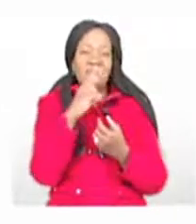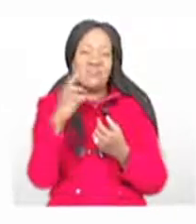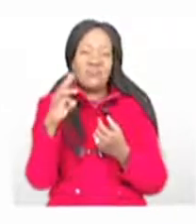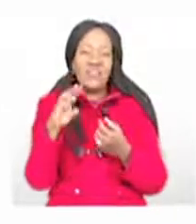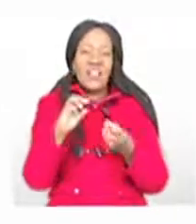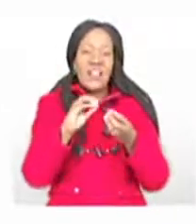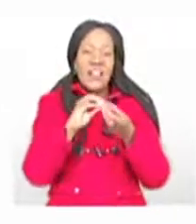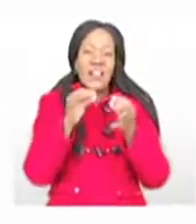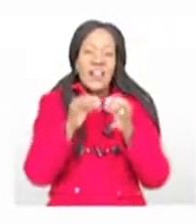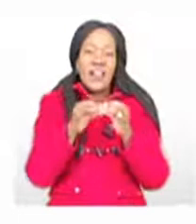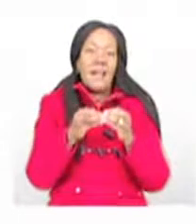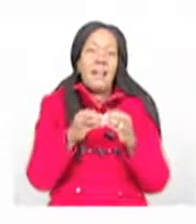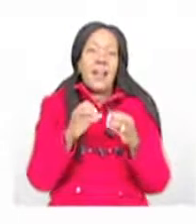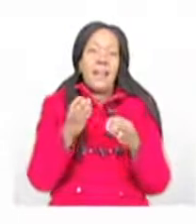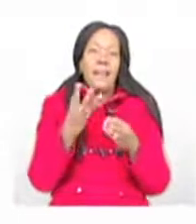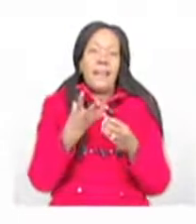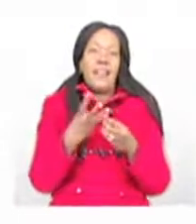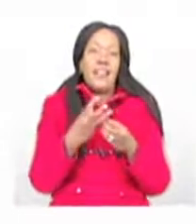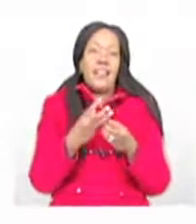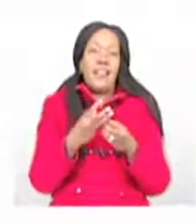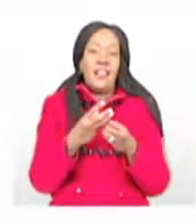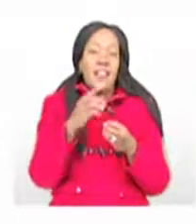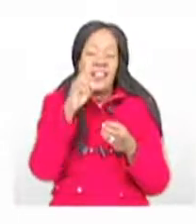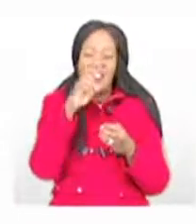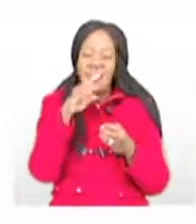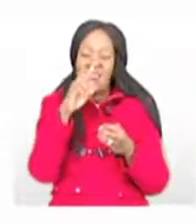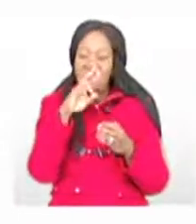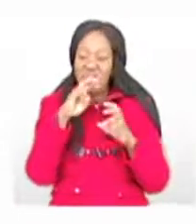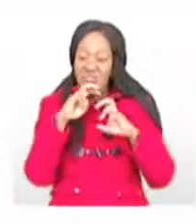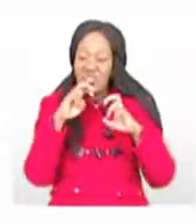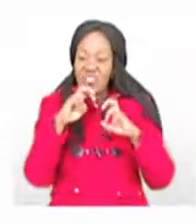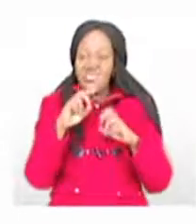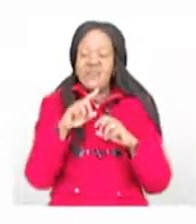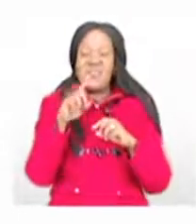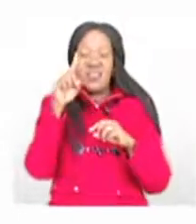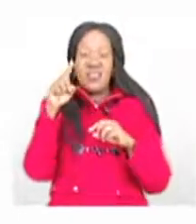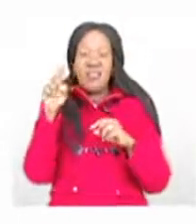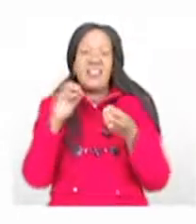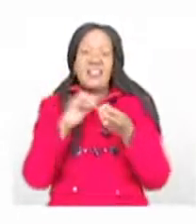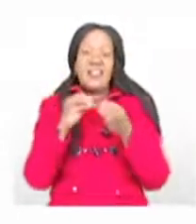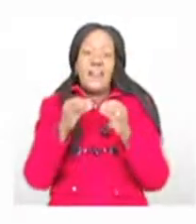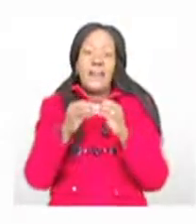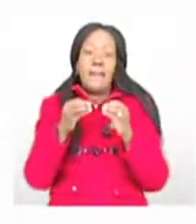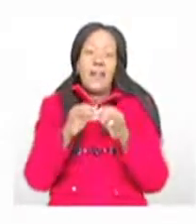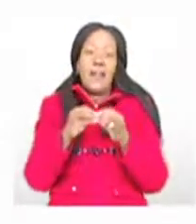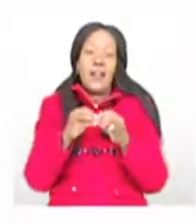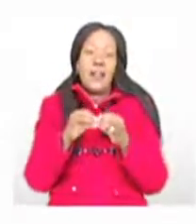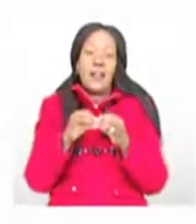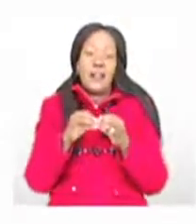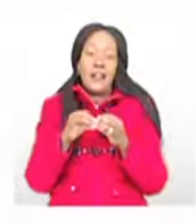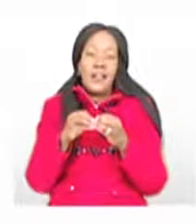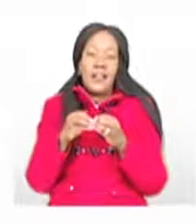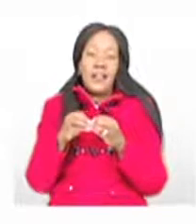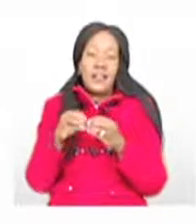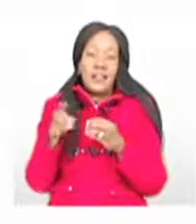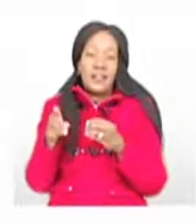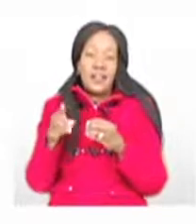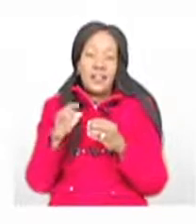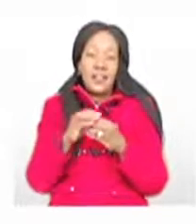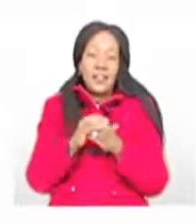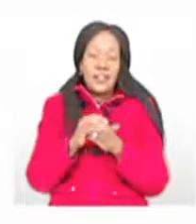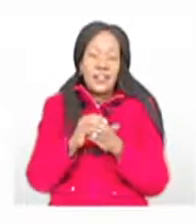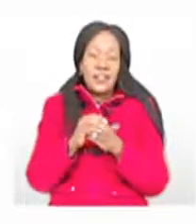butterflies and look for the correct number in the numbers provided on the right-hand